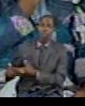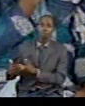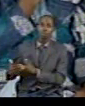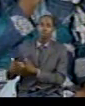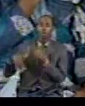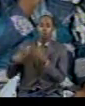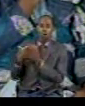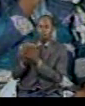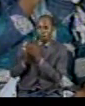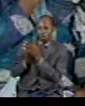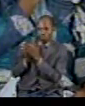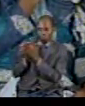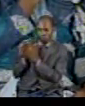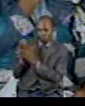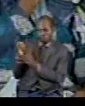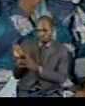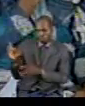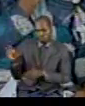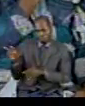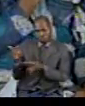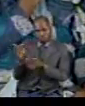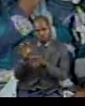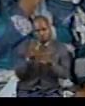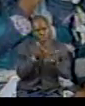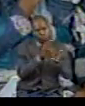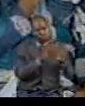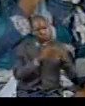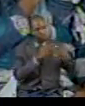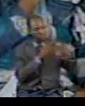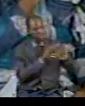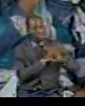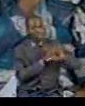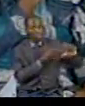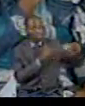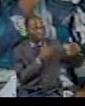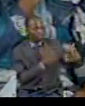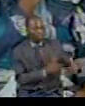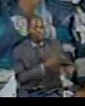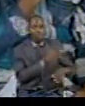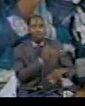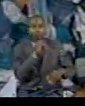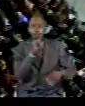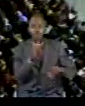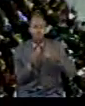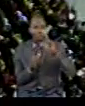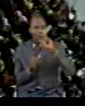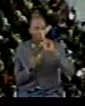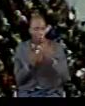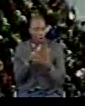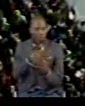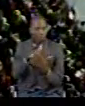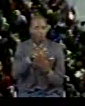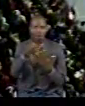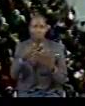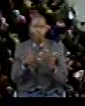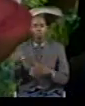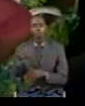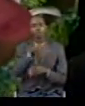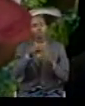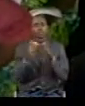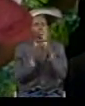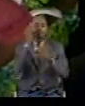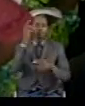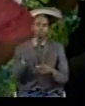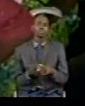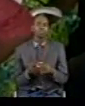all through to the left hand side here, the corner there, not one feeble among you. I look